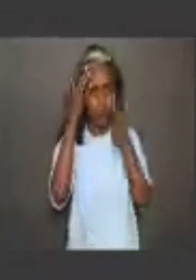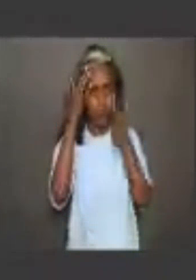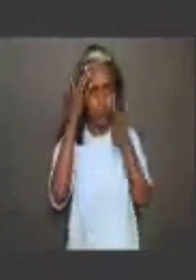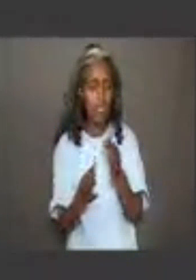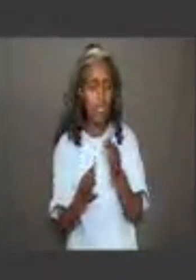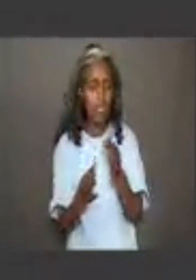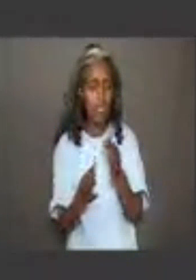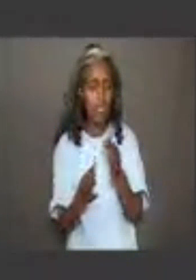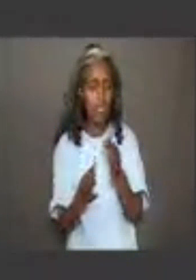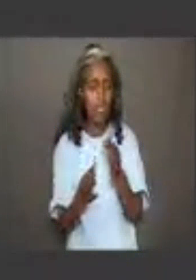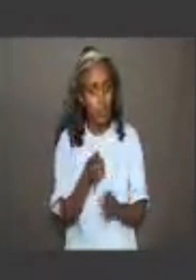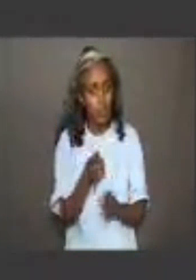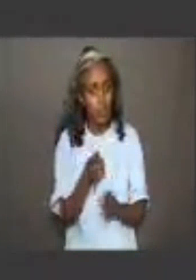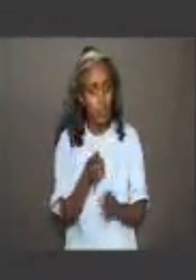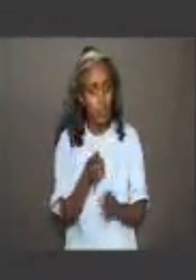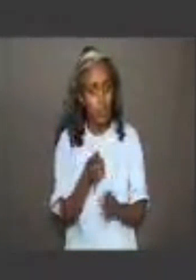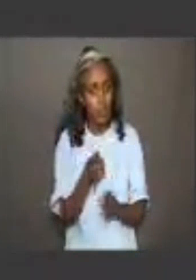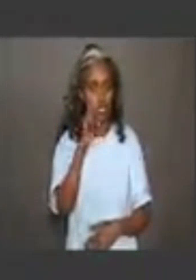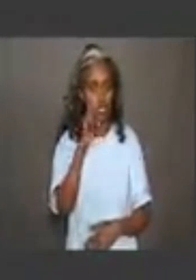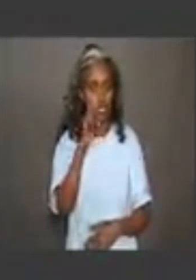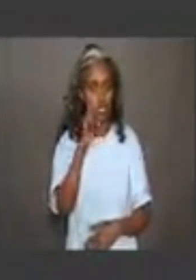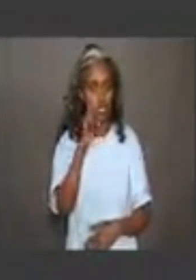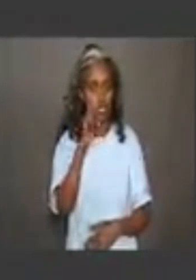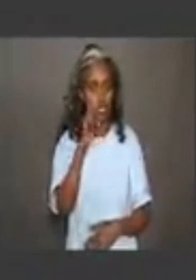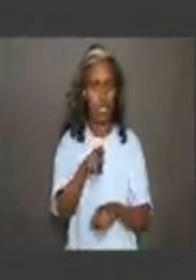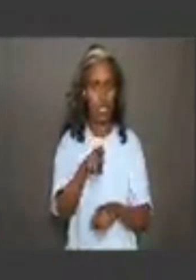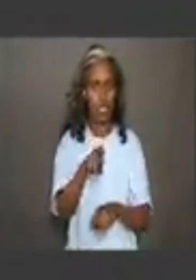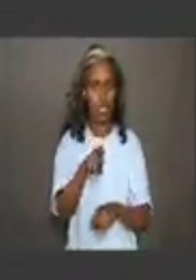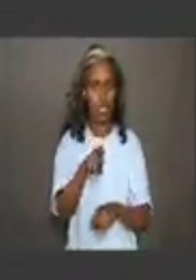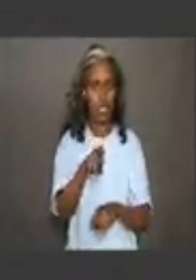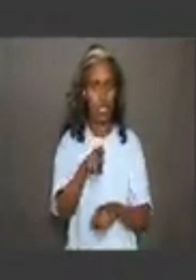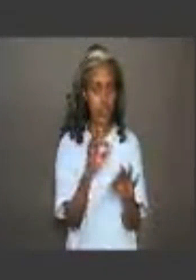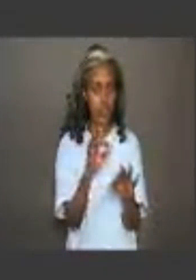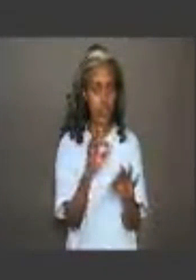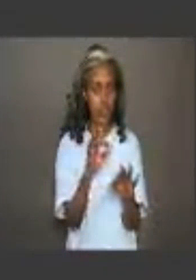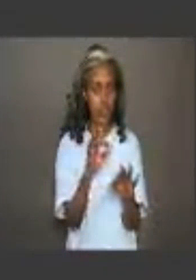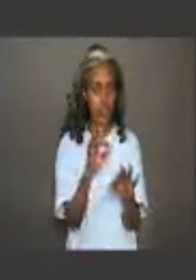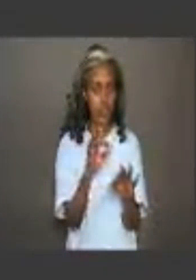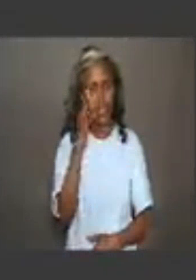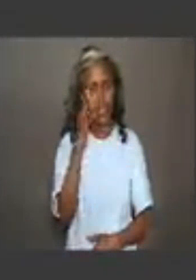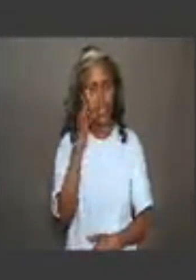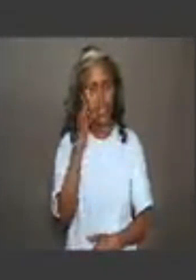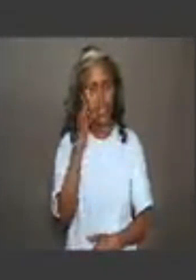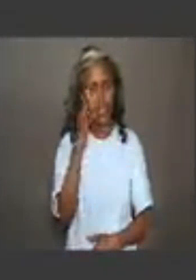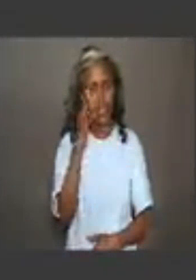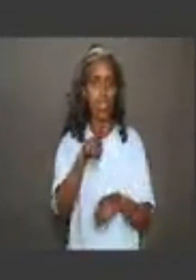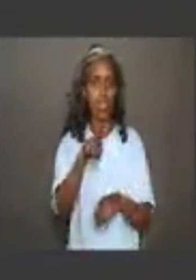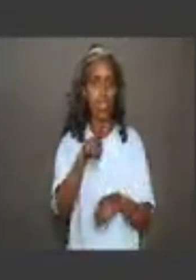not g of x is a factor of f of x.